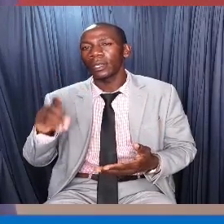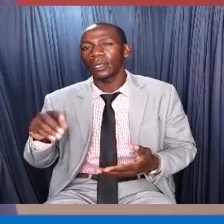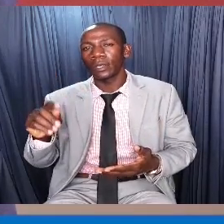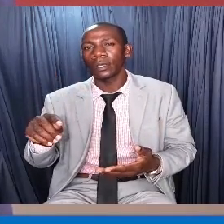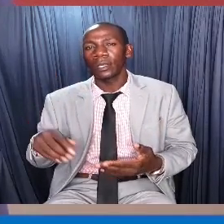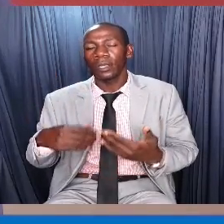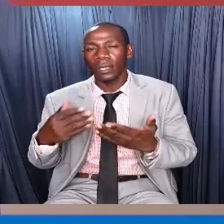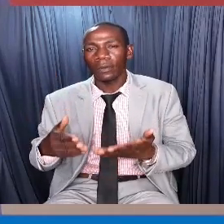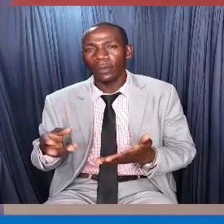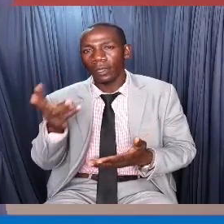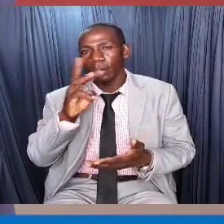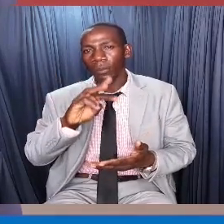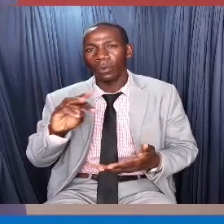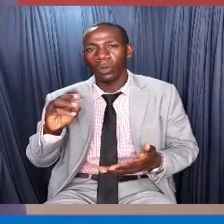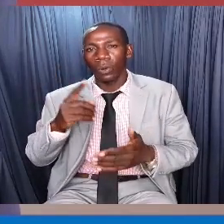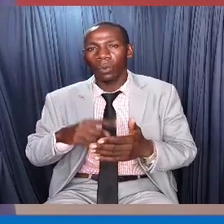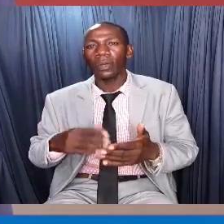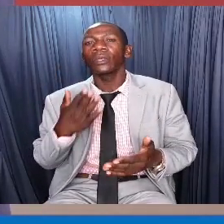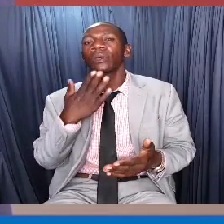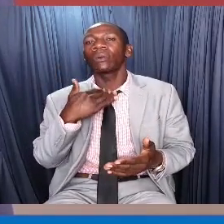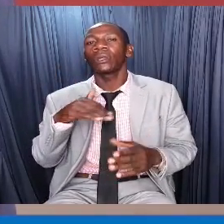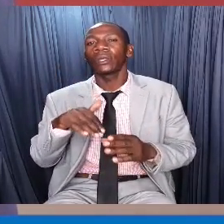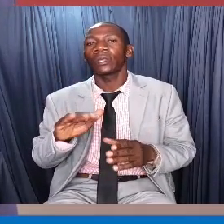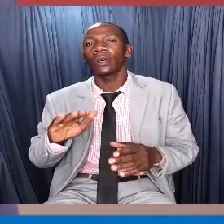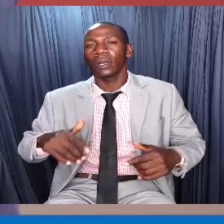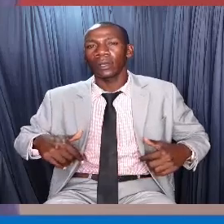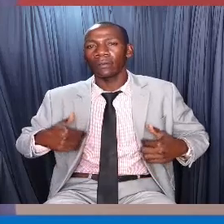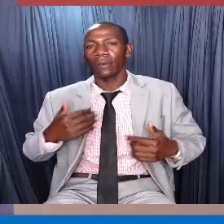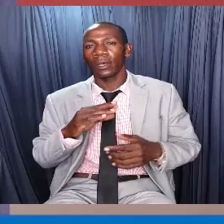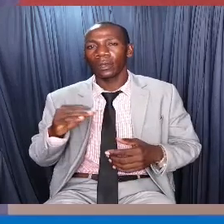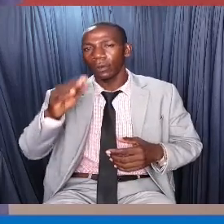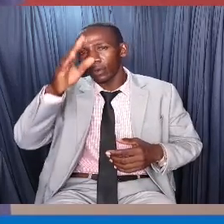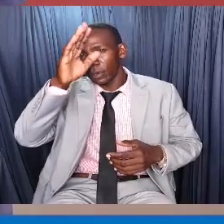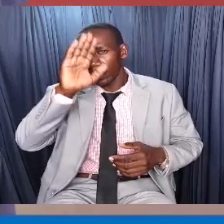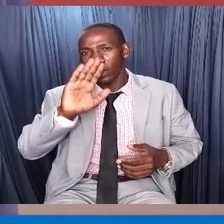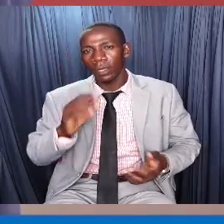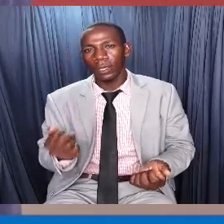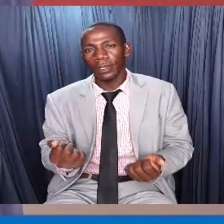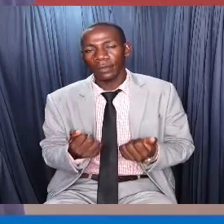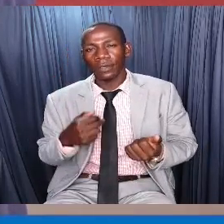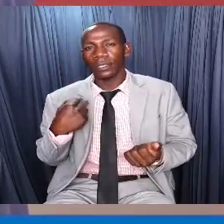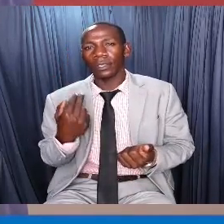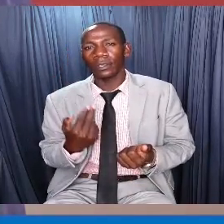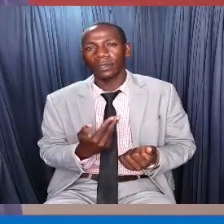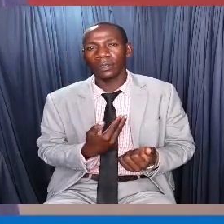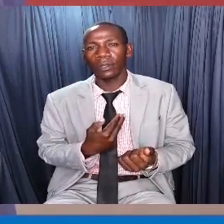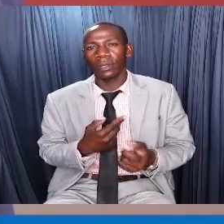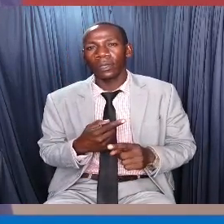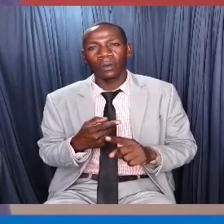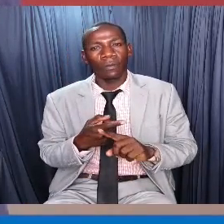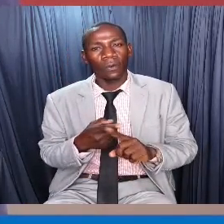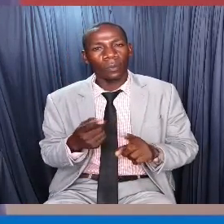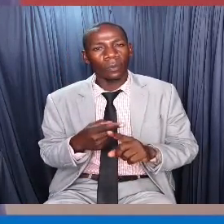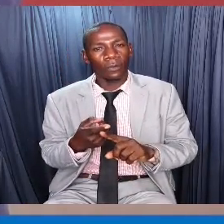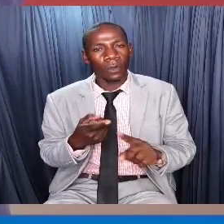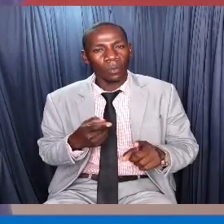needs. Awatimizie. And fulfill. Mahitaji yao. Their own needs. Na Mungu. And God. Atuokoe. To save us. Na kila neno